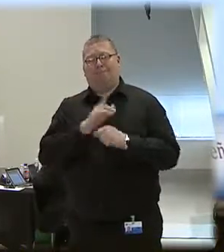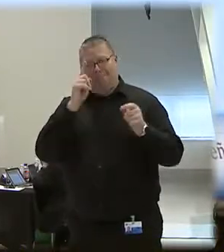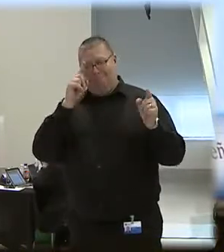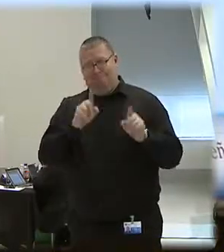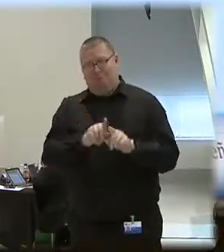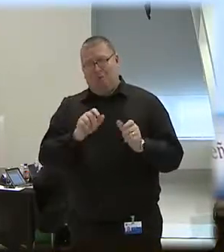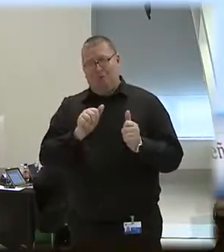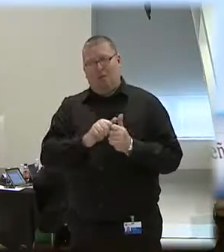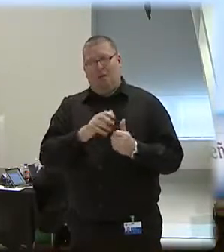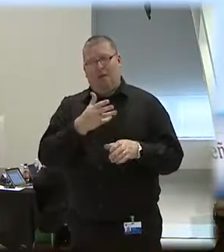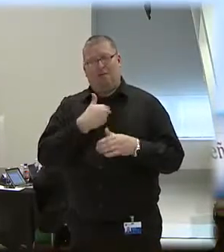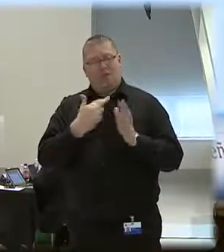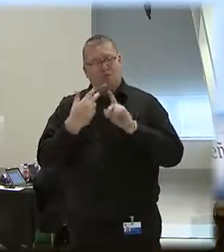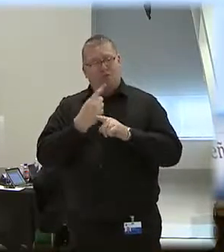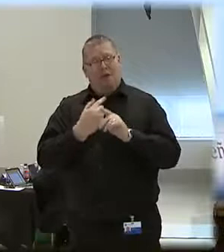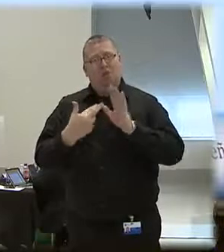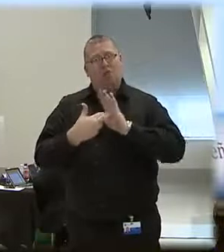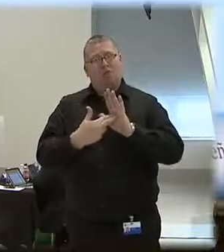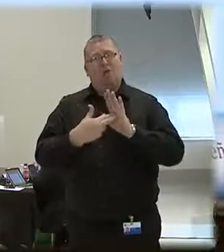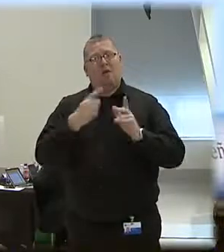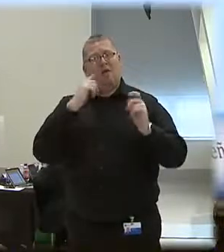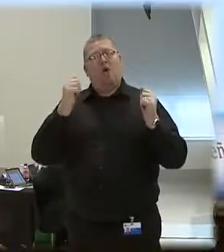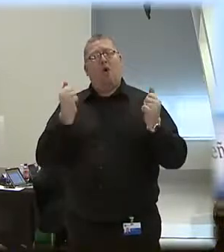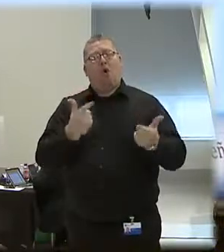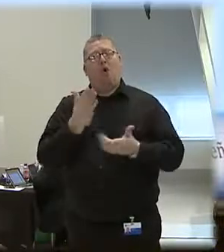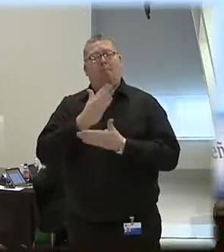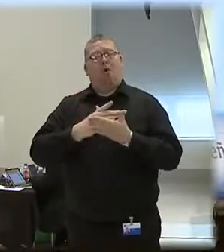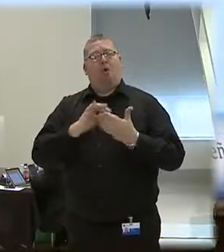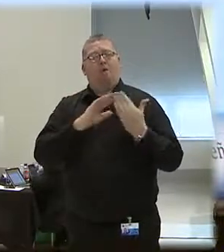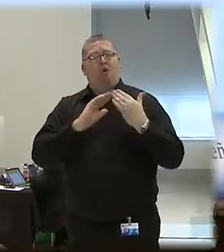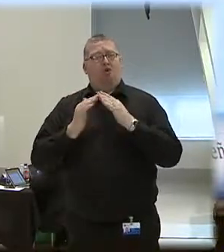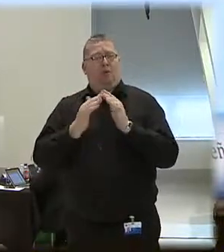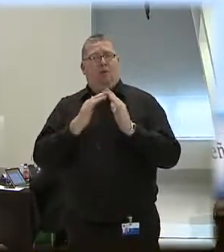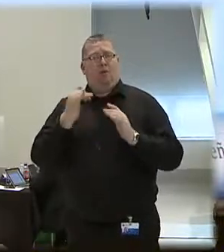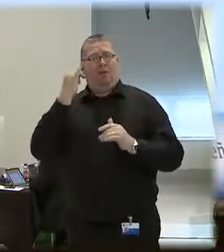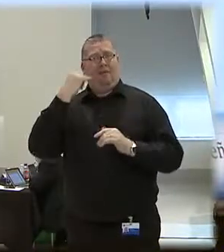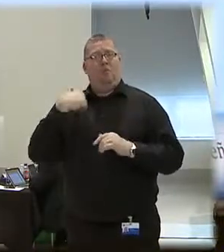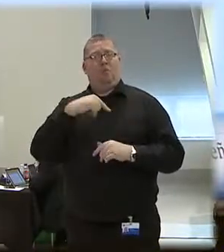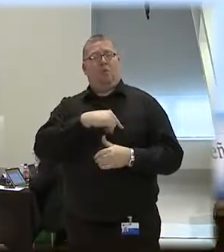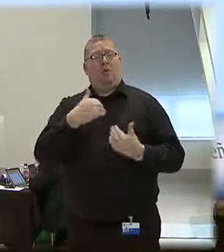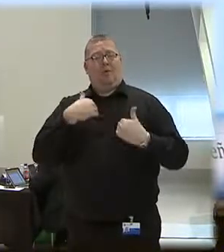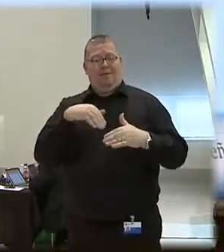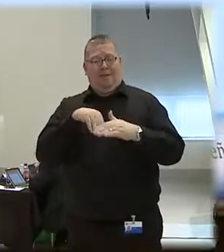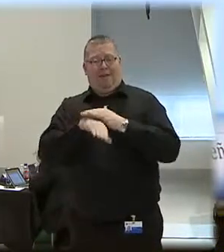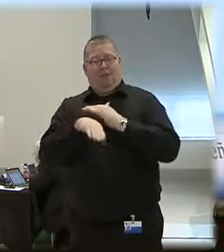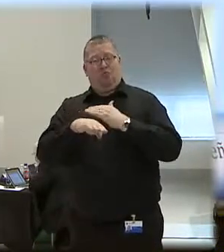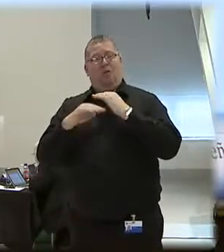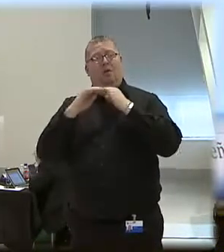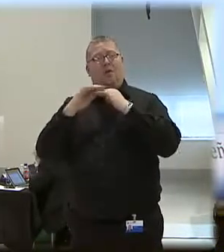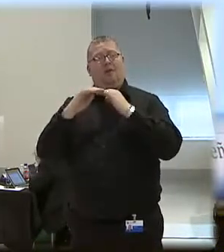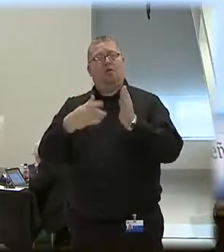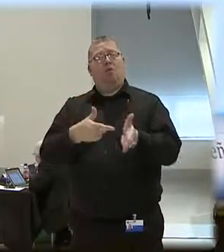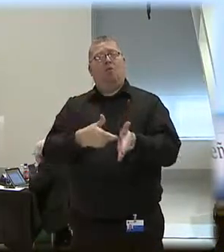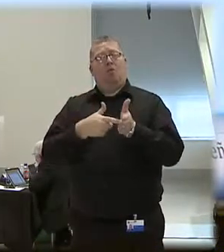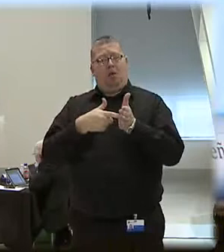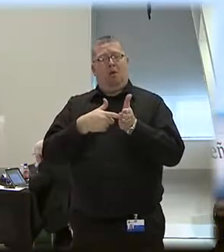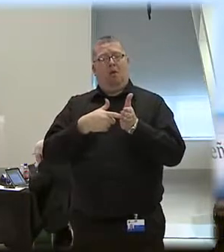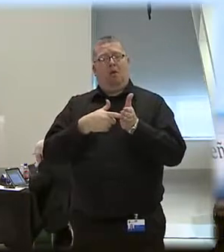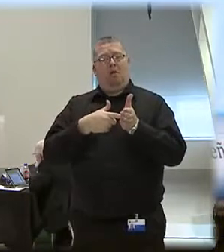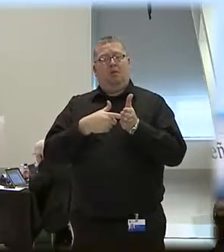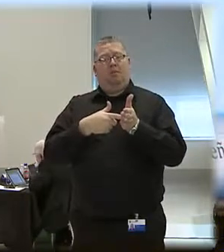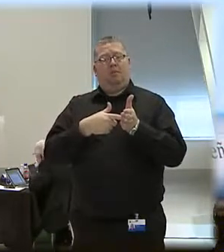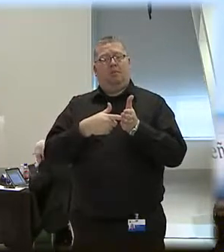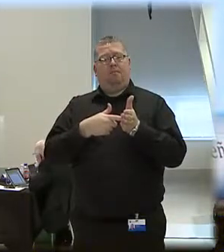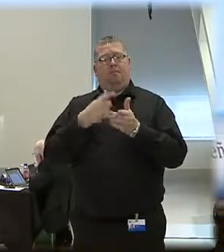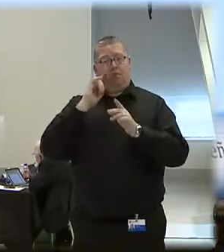about getting representation from all facets of the community, and if we have entry-level requirements of a degree